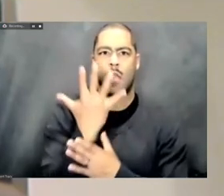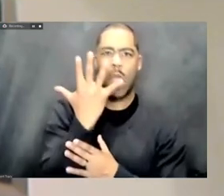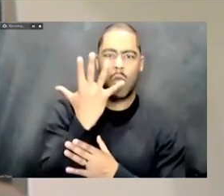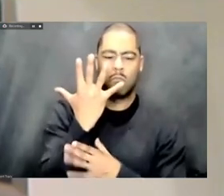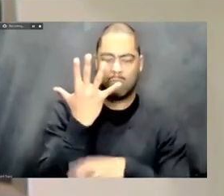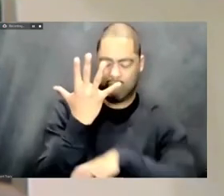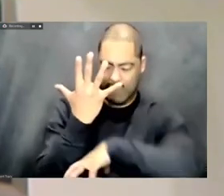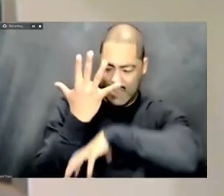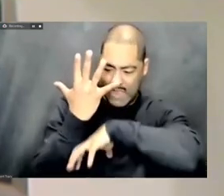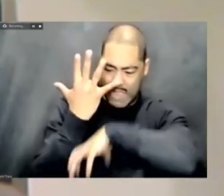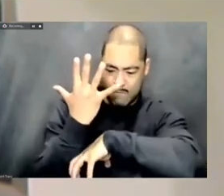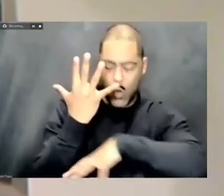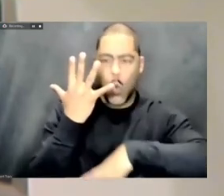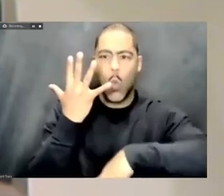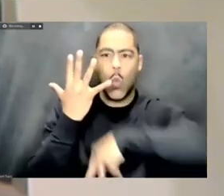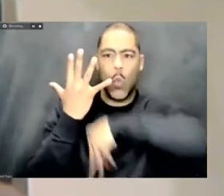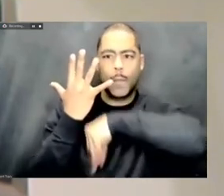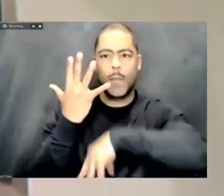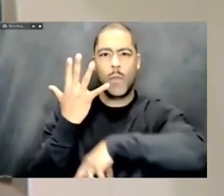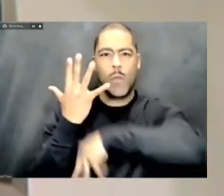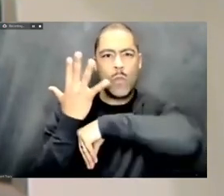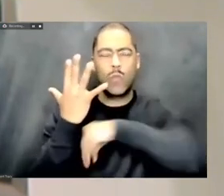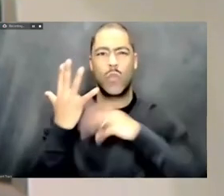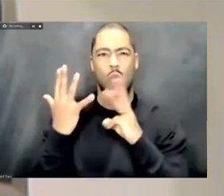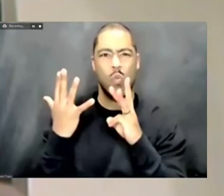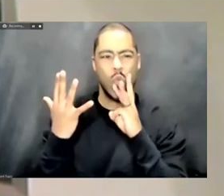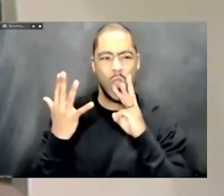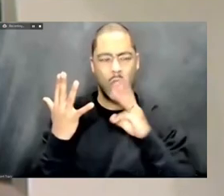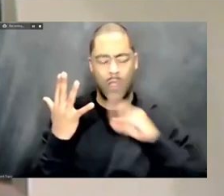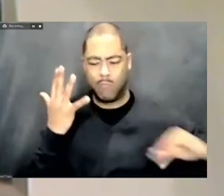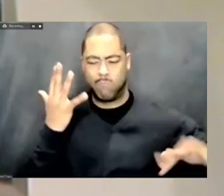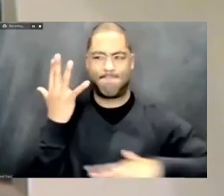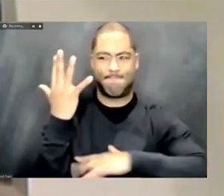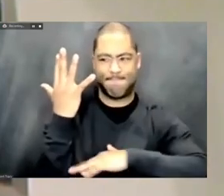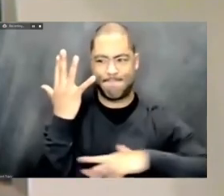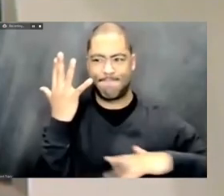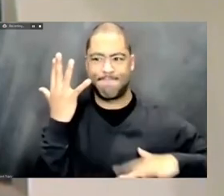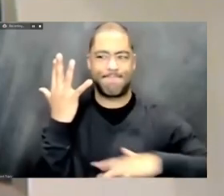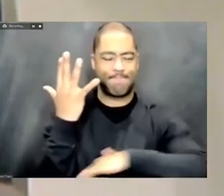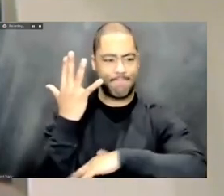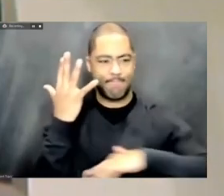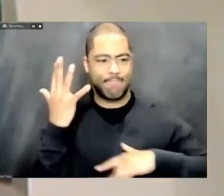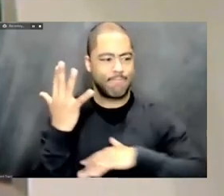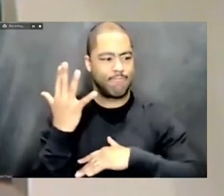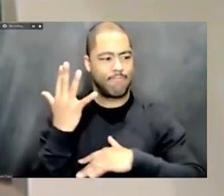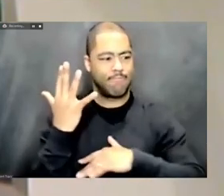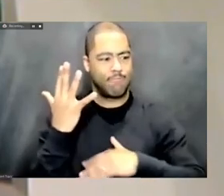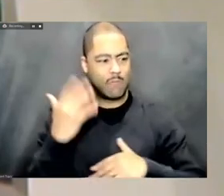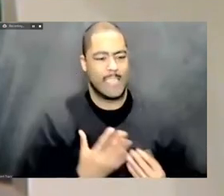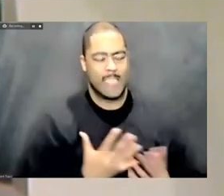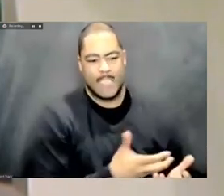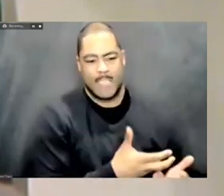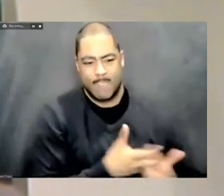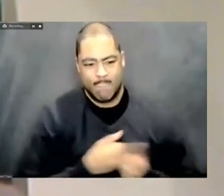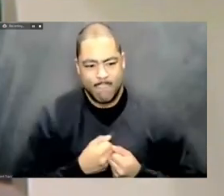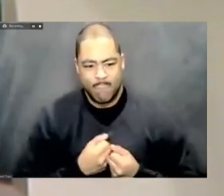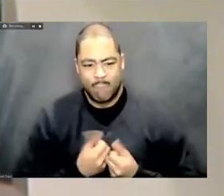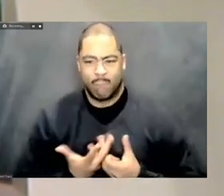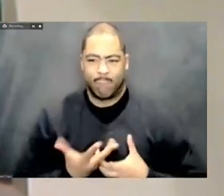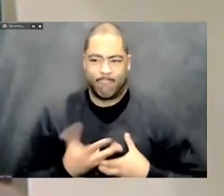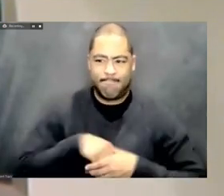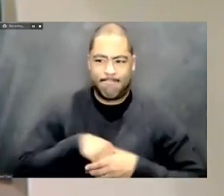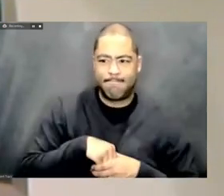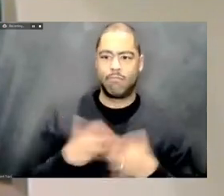To shine, one must be bursting with light. To strengthen, one must tear down the inward parts